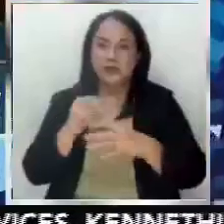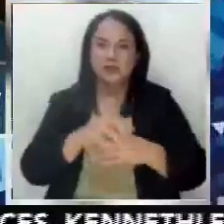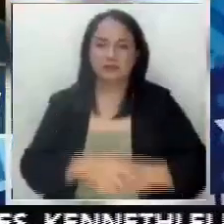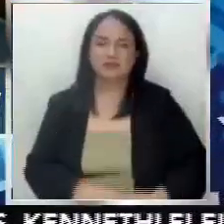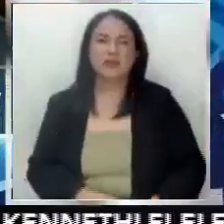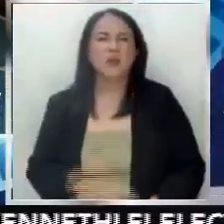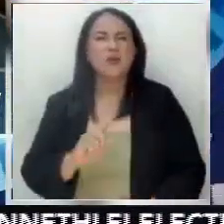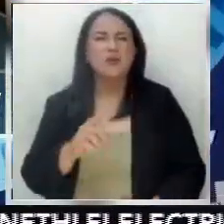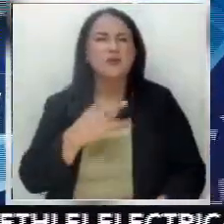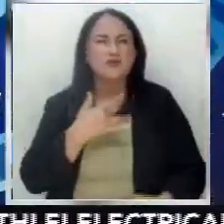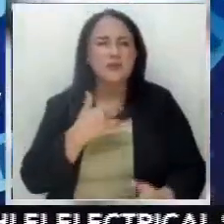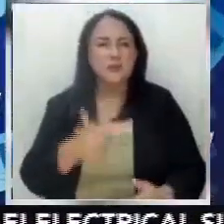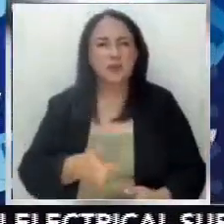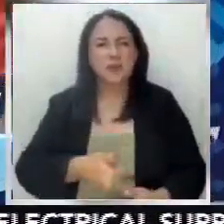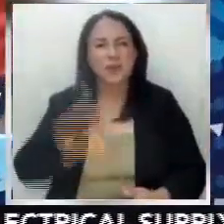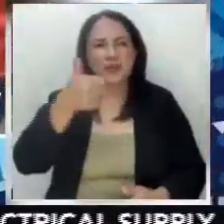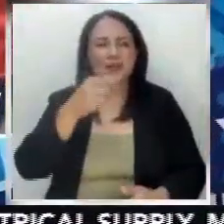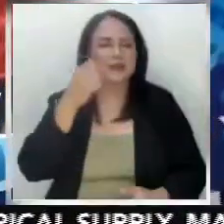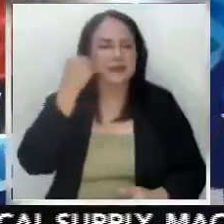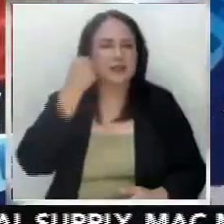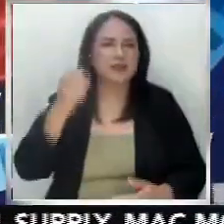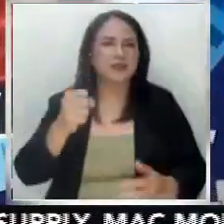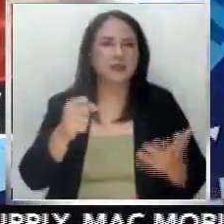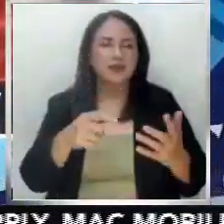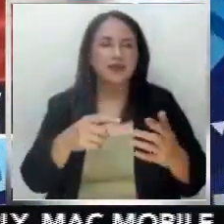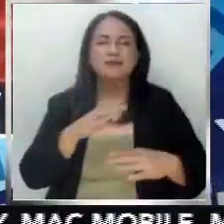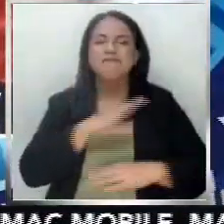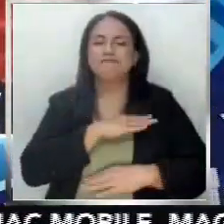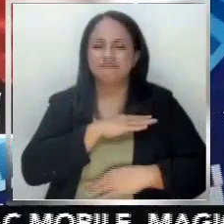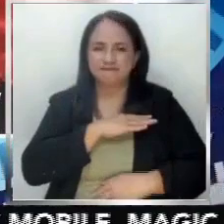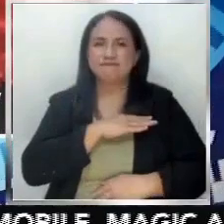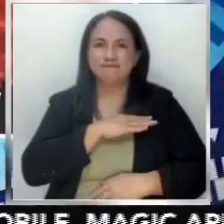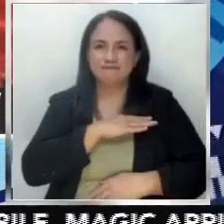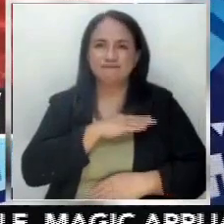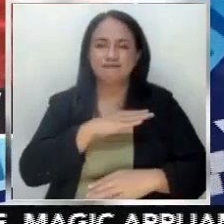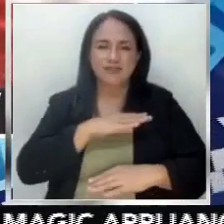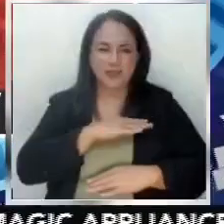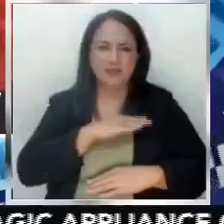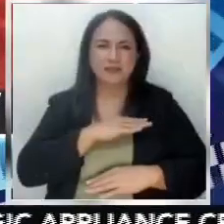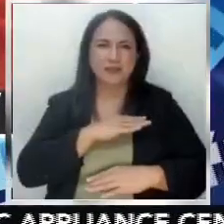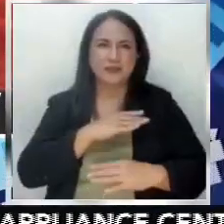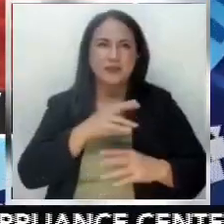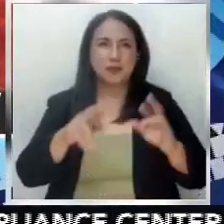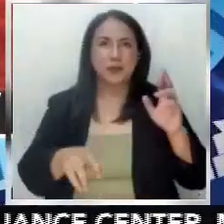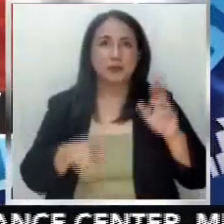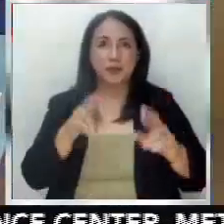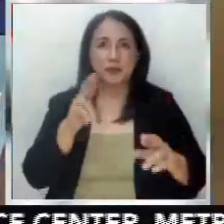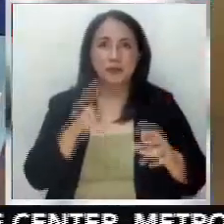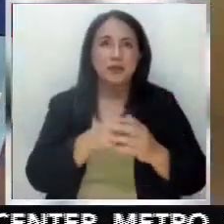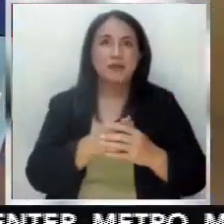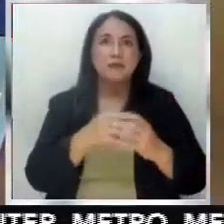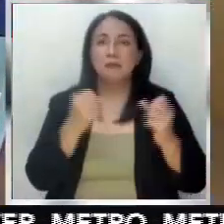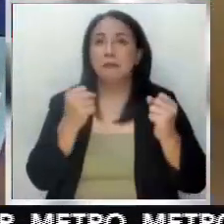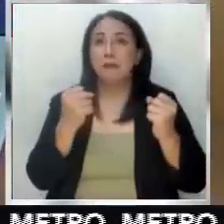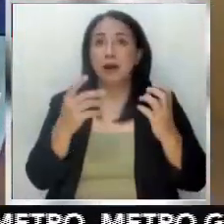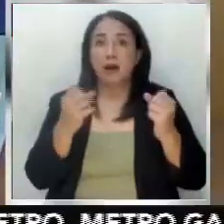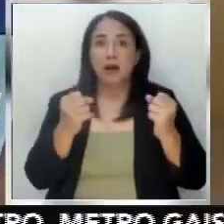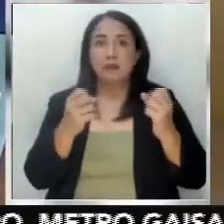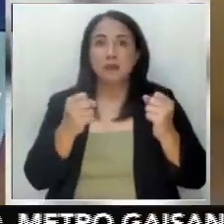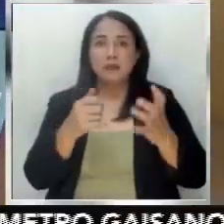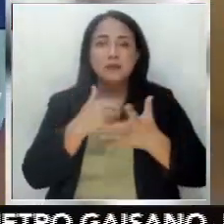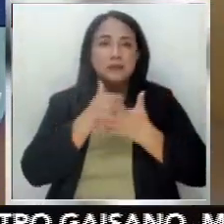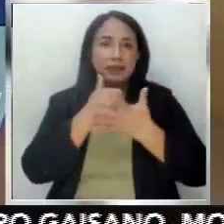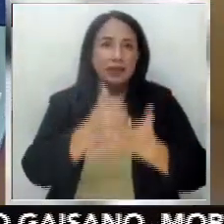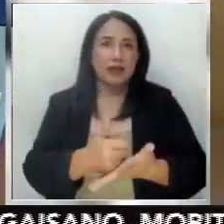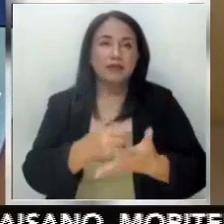winning the silver medal? Super satisfied po kami sa robot po namin. Madami pong matutulungan if